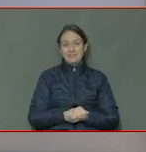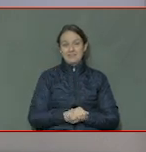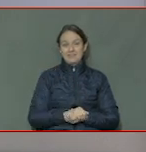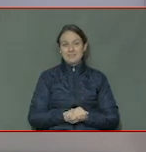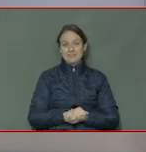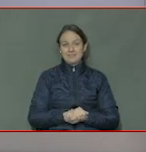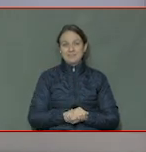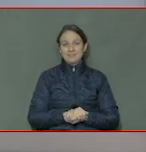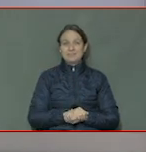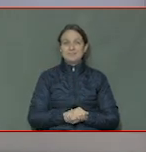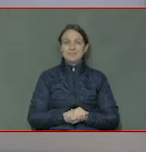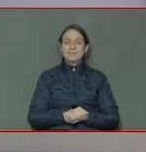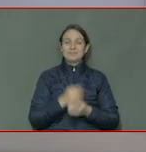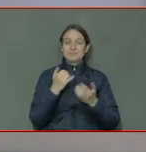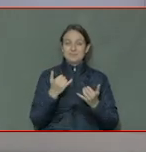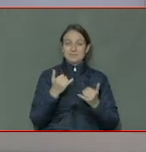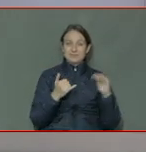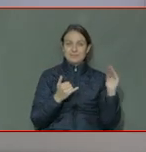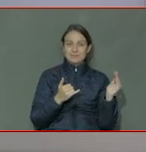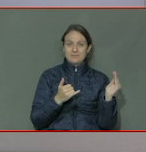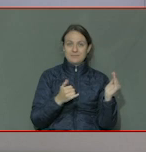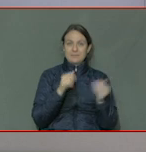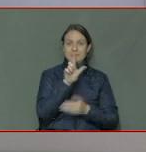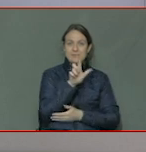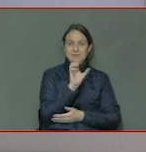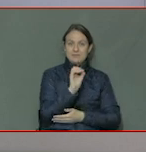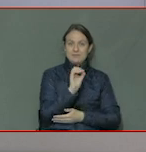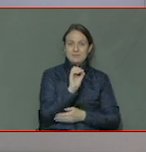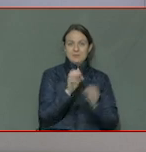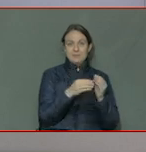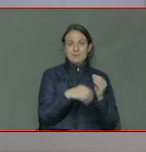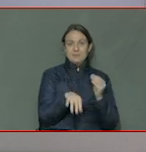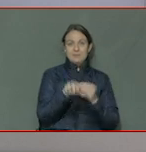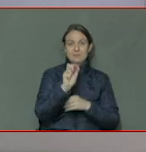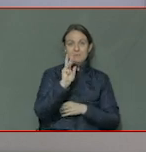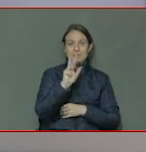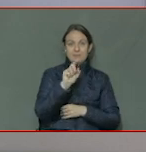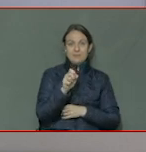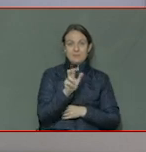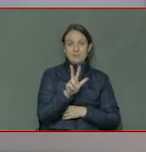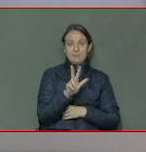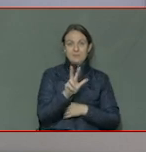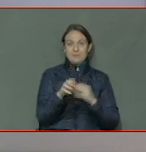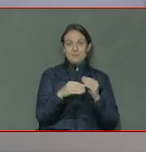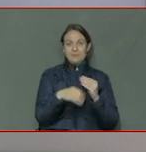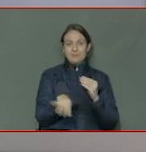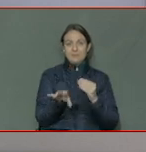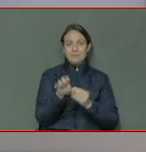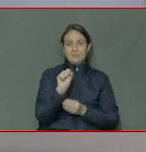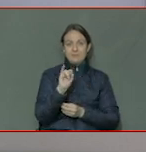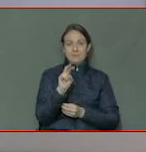So I'm going to put it in. It's 70 minus 9,8 minus